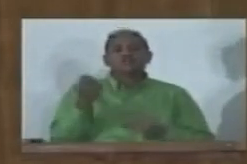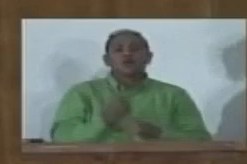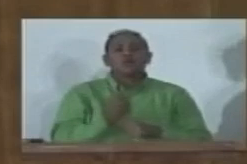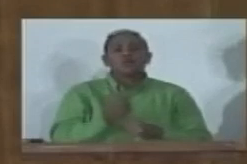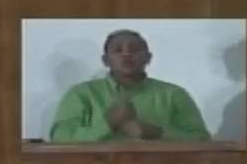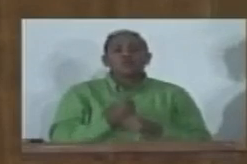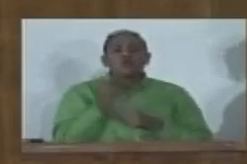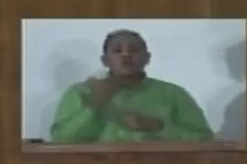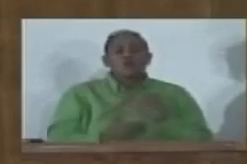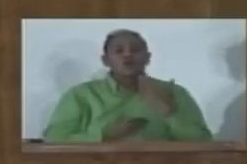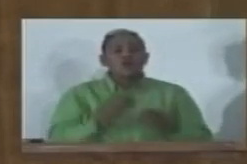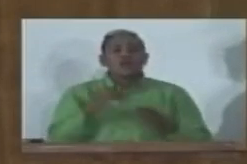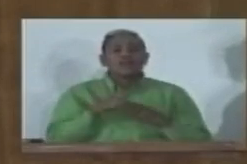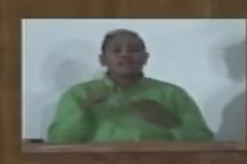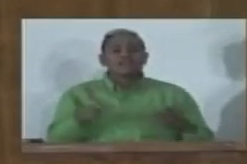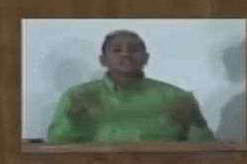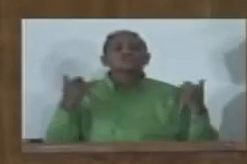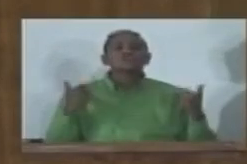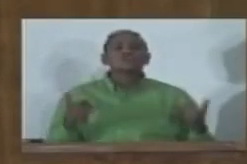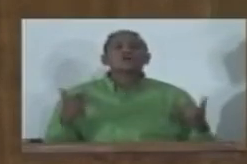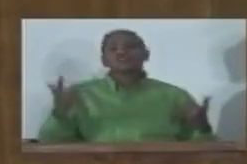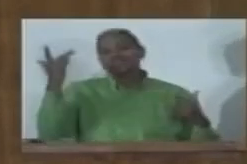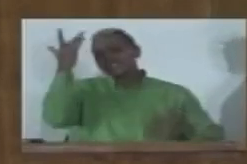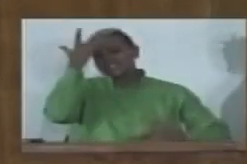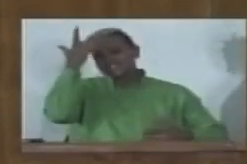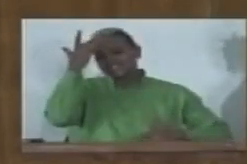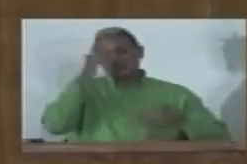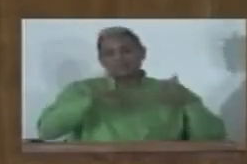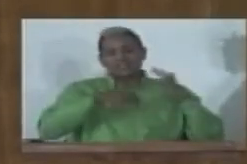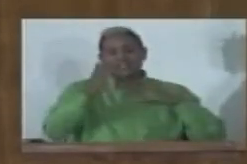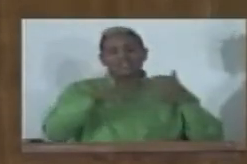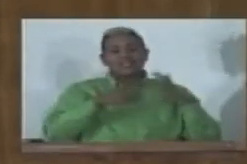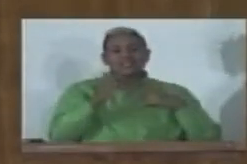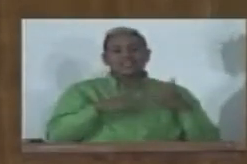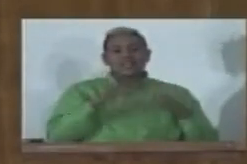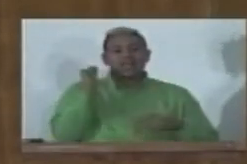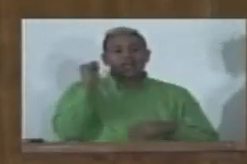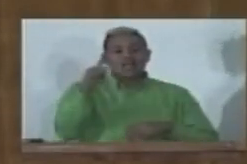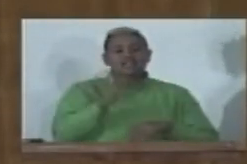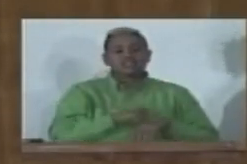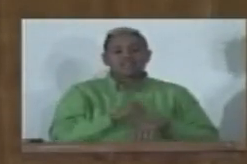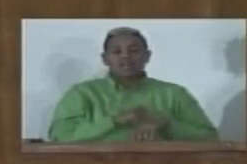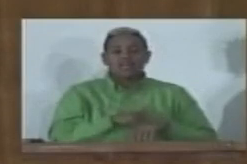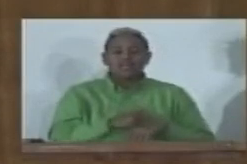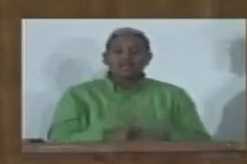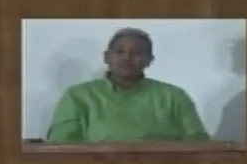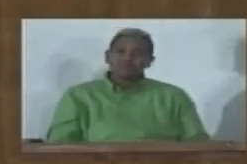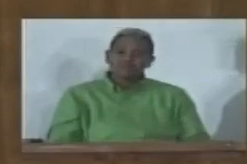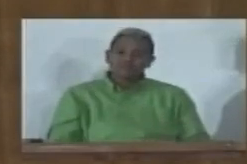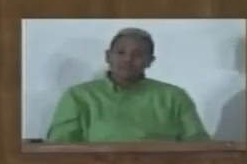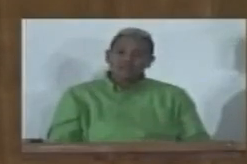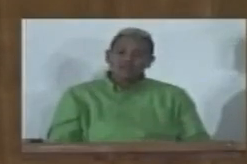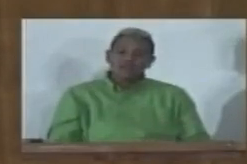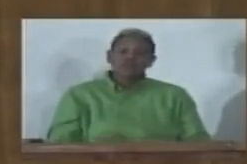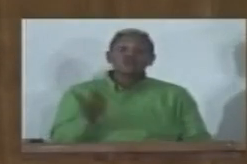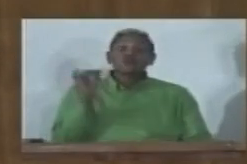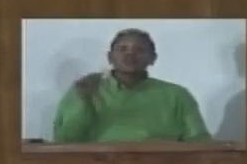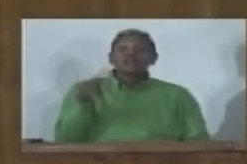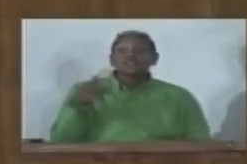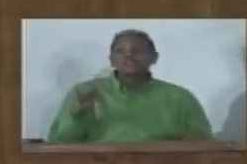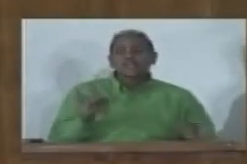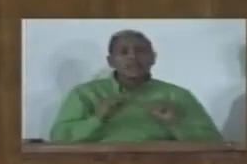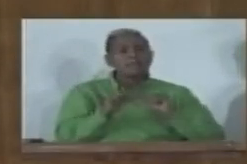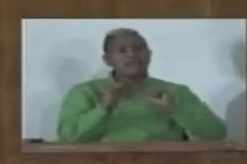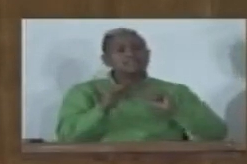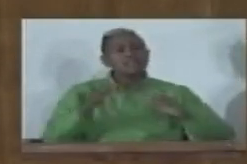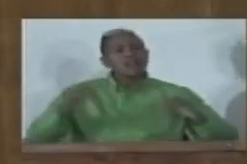duties in this current sick building. All the time. And in doing so, they still maintain